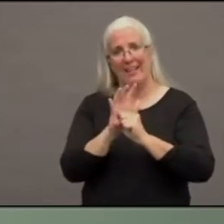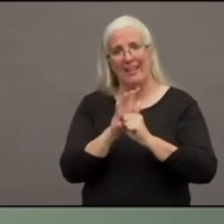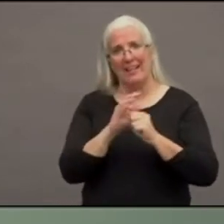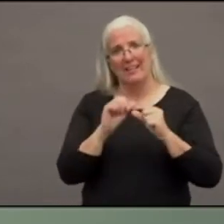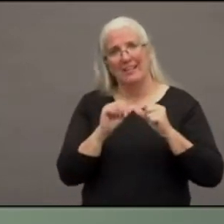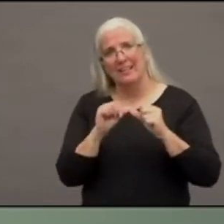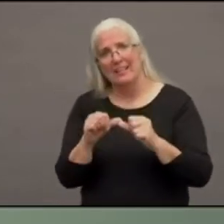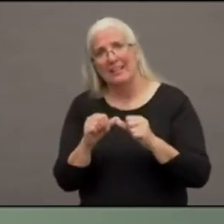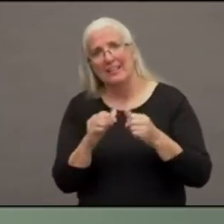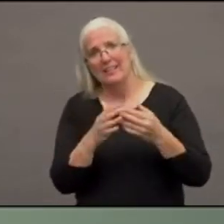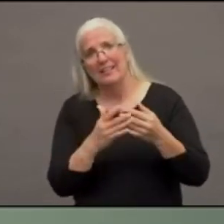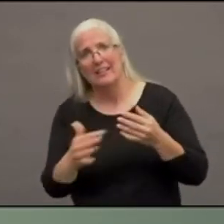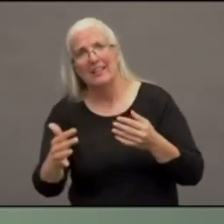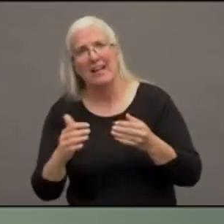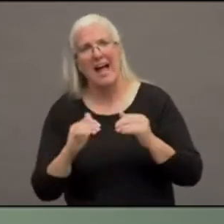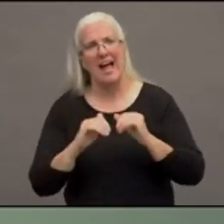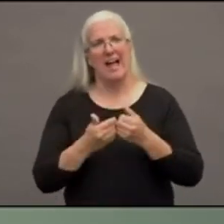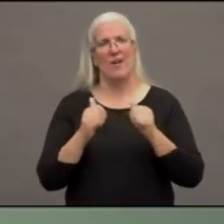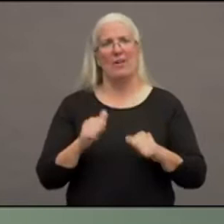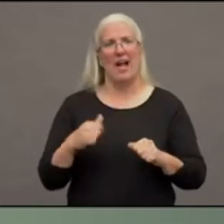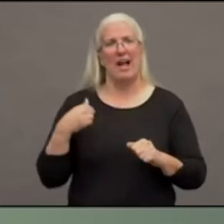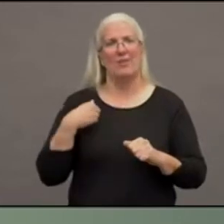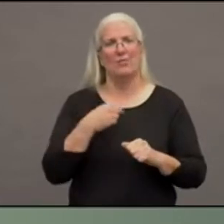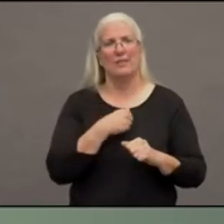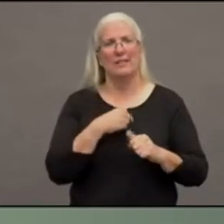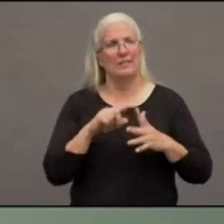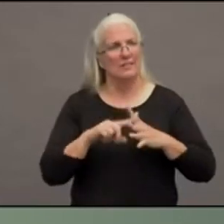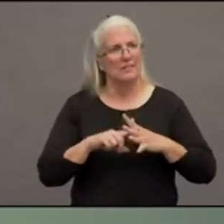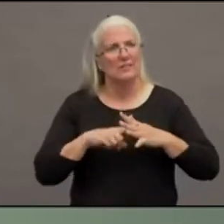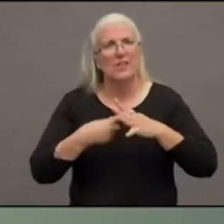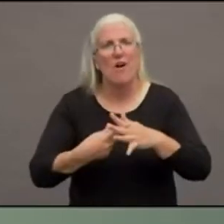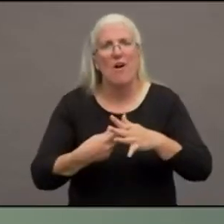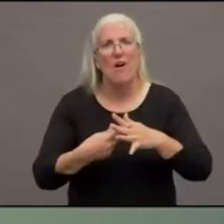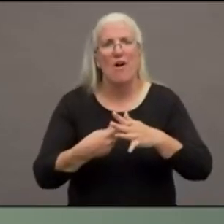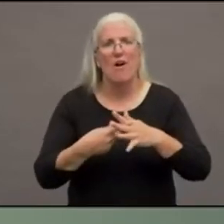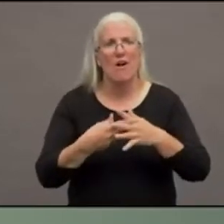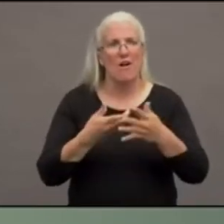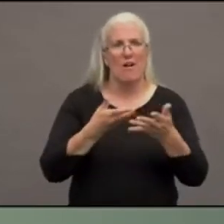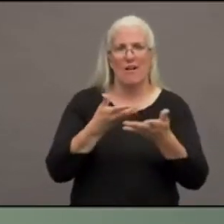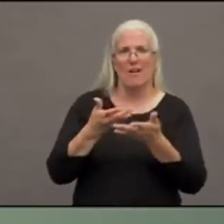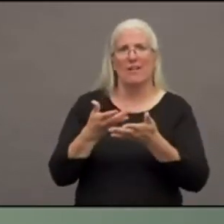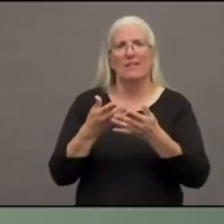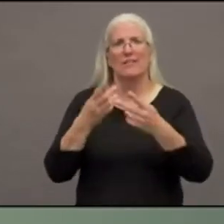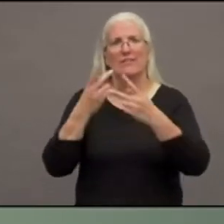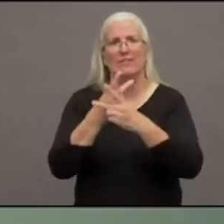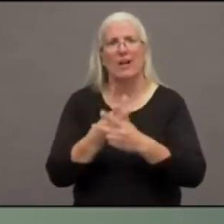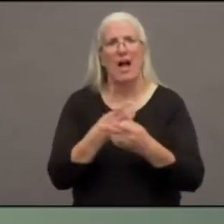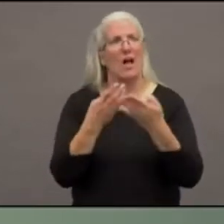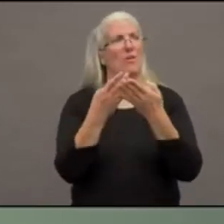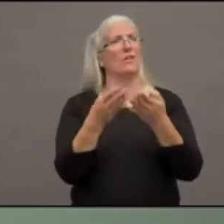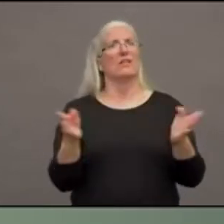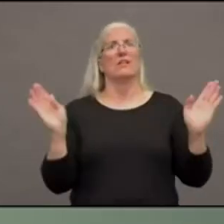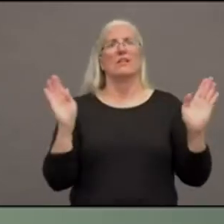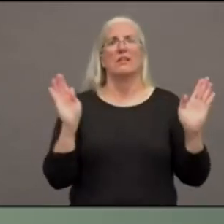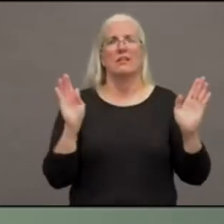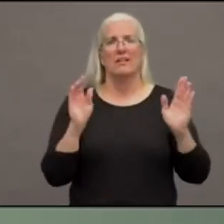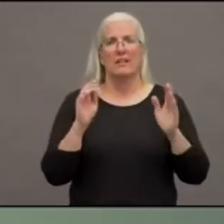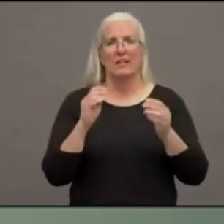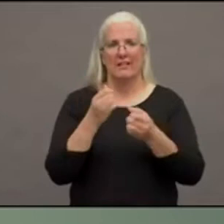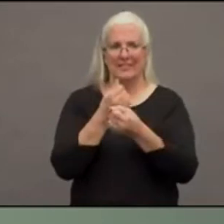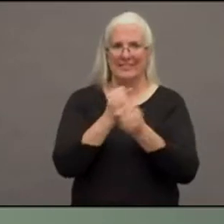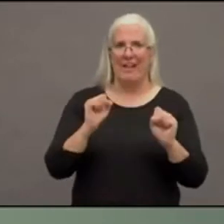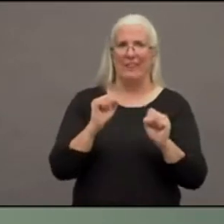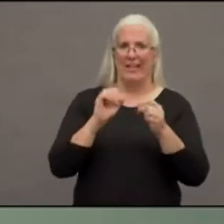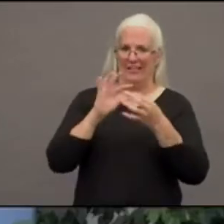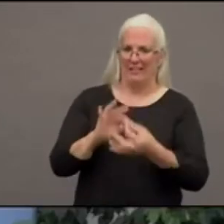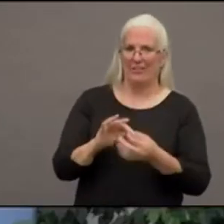we have some clear, across the board safety precautions and parameters, overlaid with